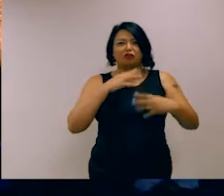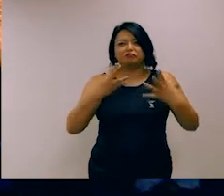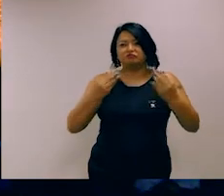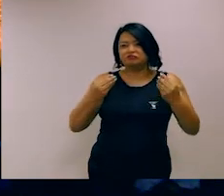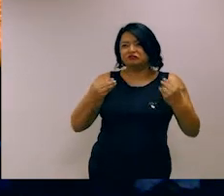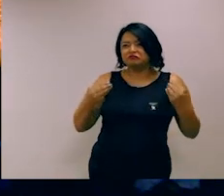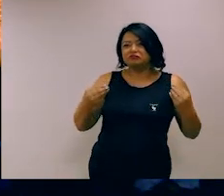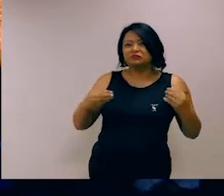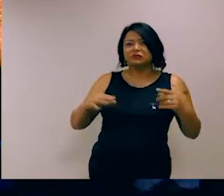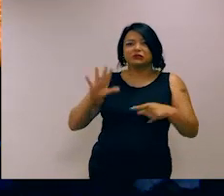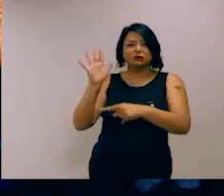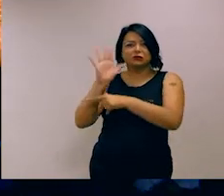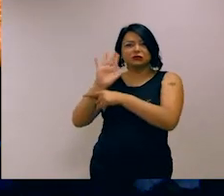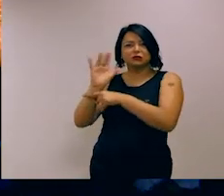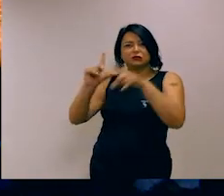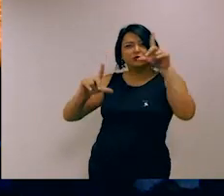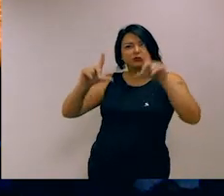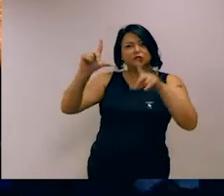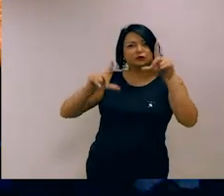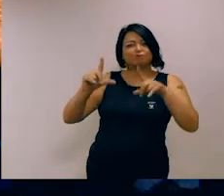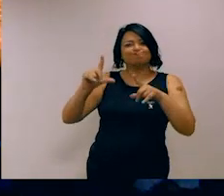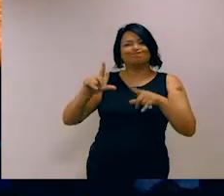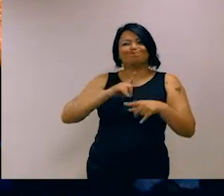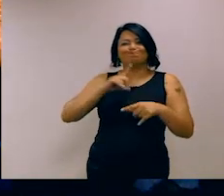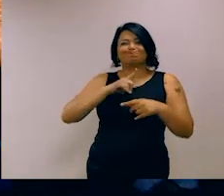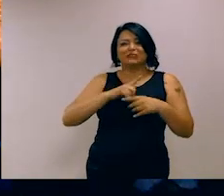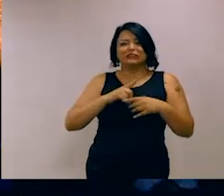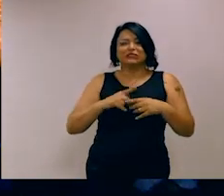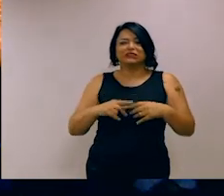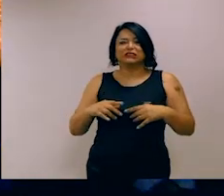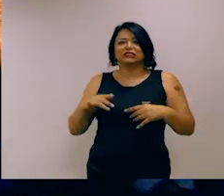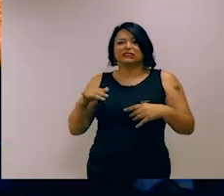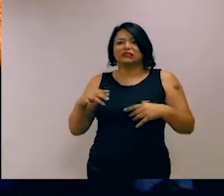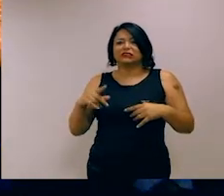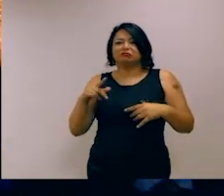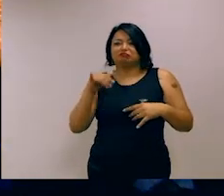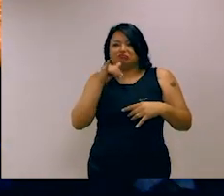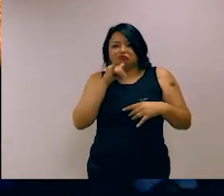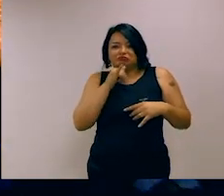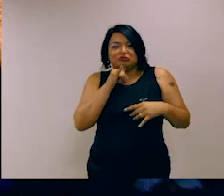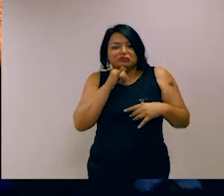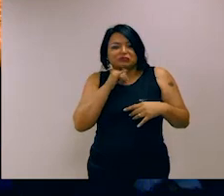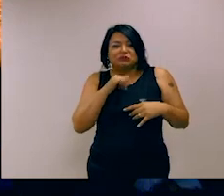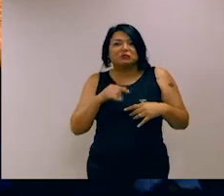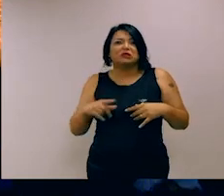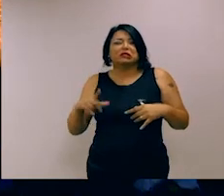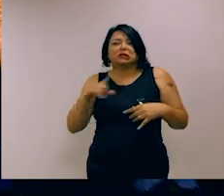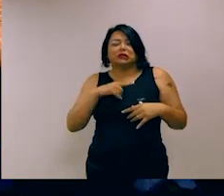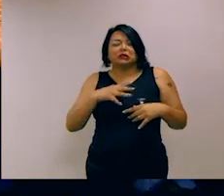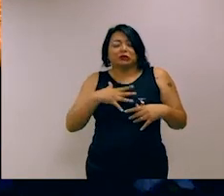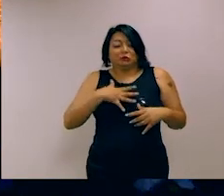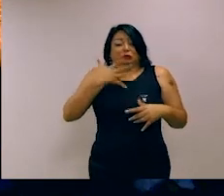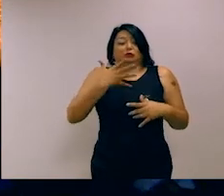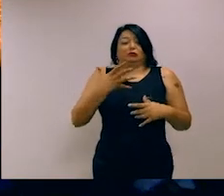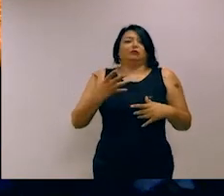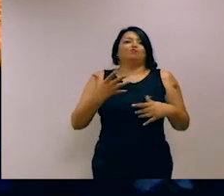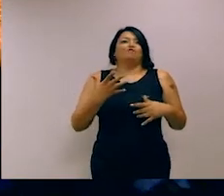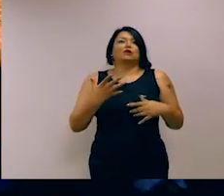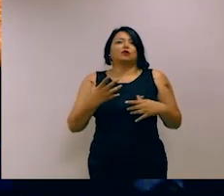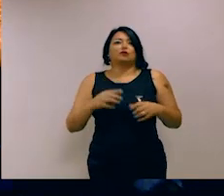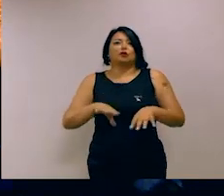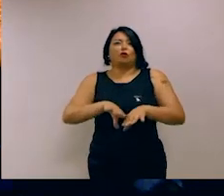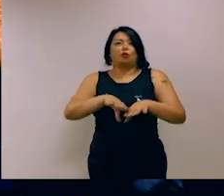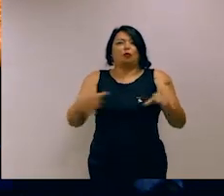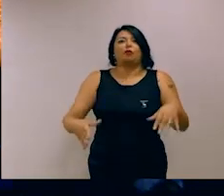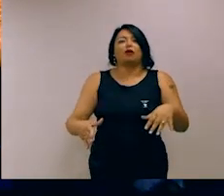So they appeared on the media as heroes, and they dealt with one of the major tragedies that happened in Brazil